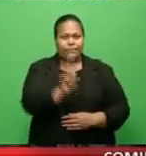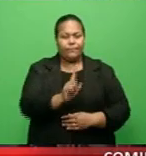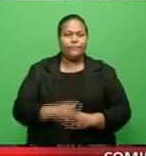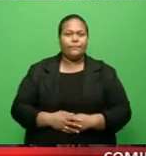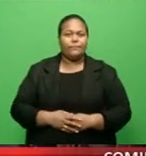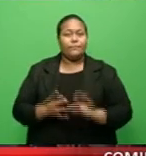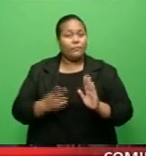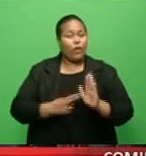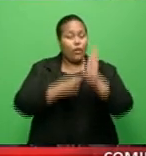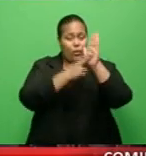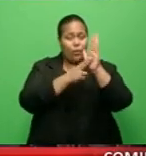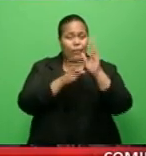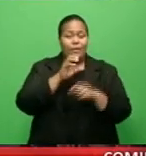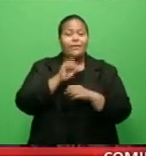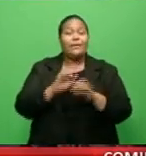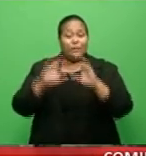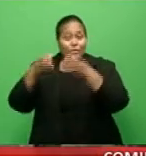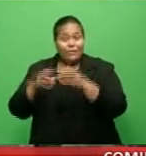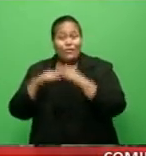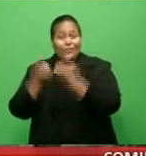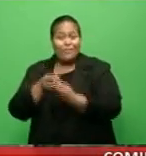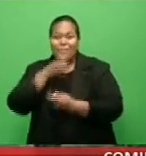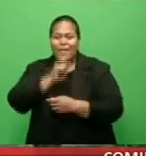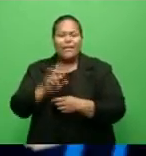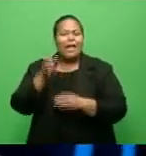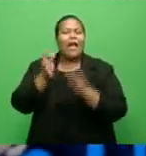And northern men undergo abuse training.